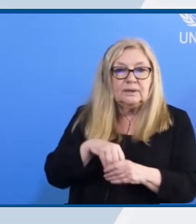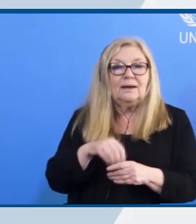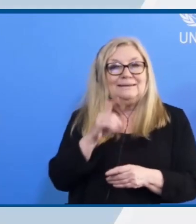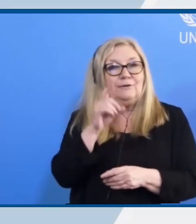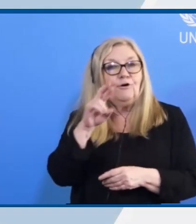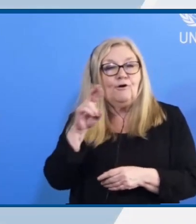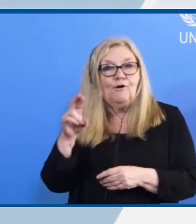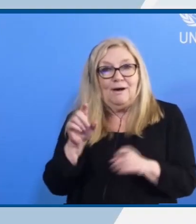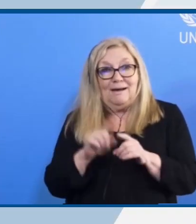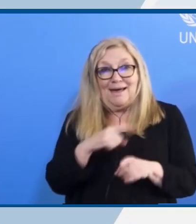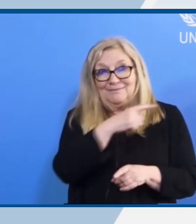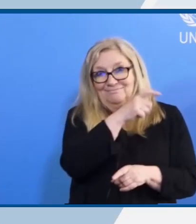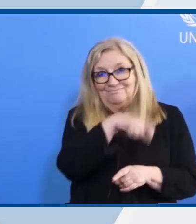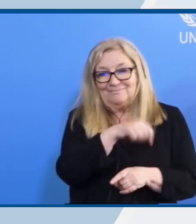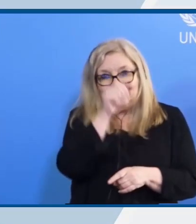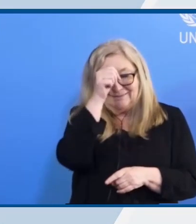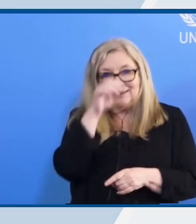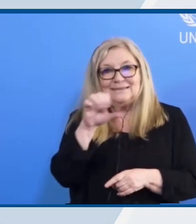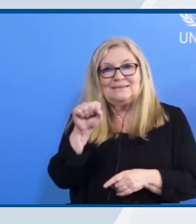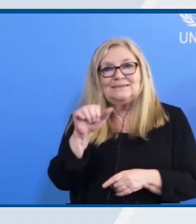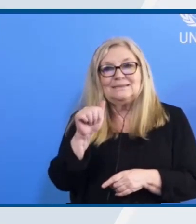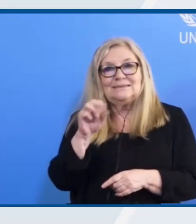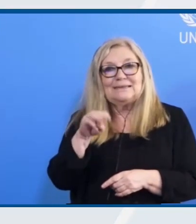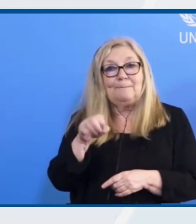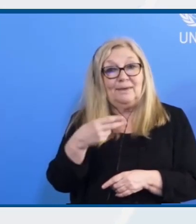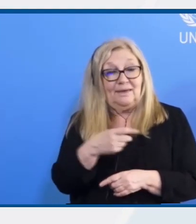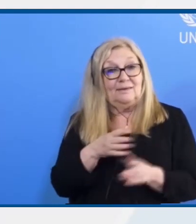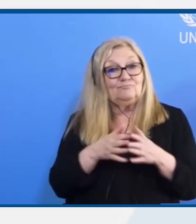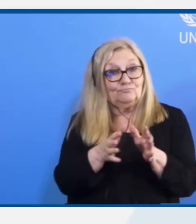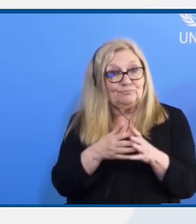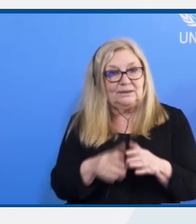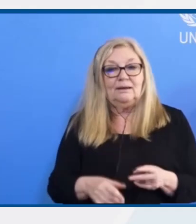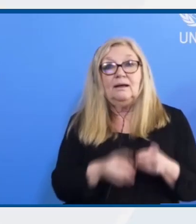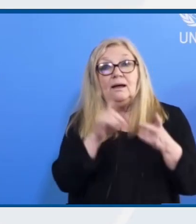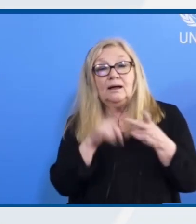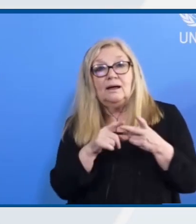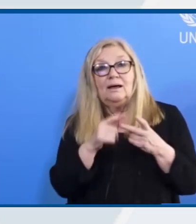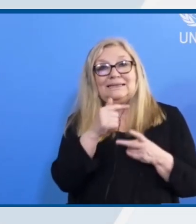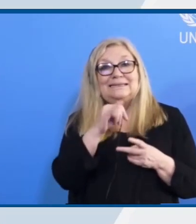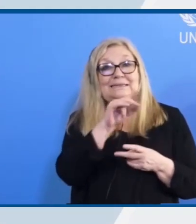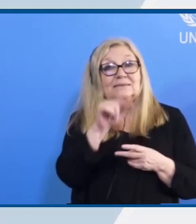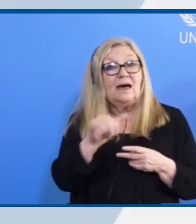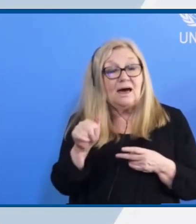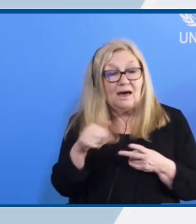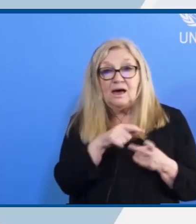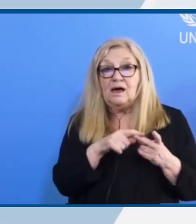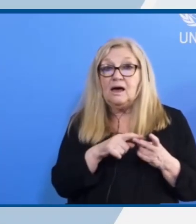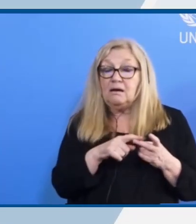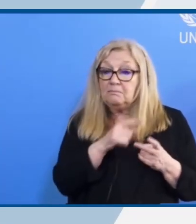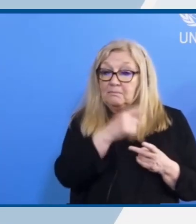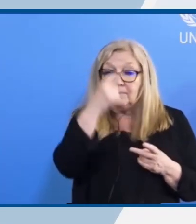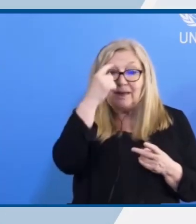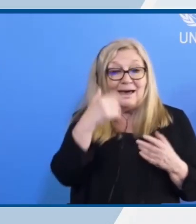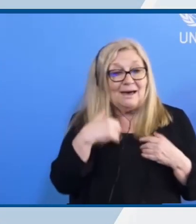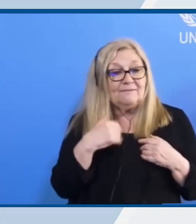finance fund, for instance. Tisa, another question to you. Are financial models on offer innovative enough? Is it